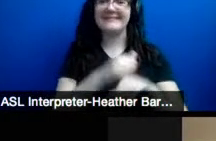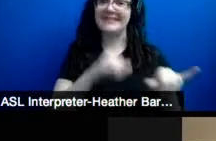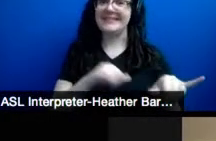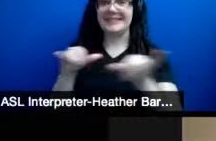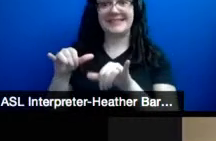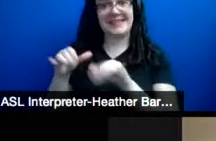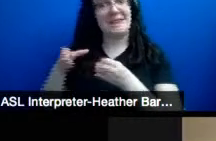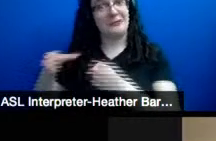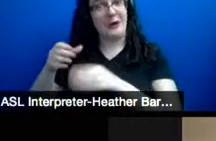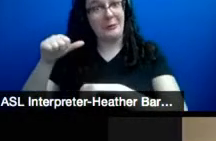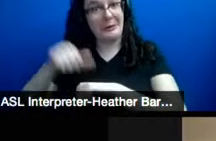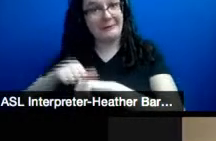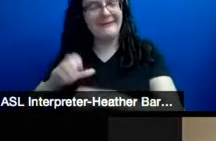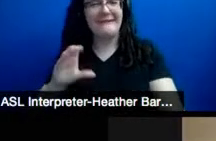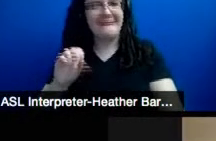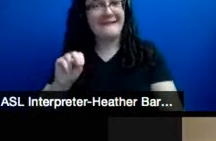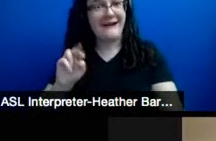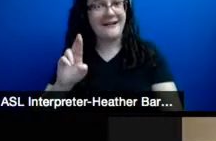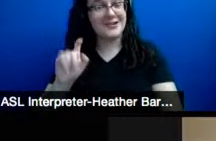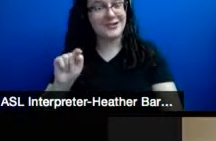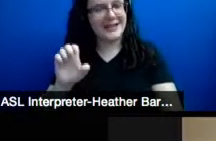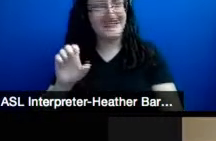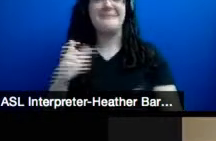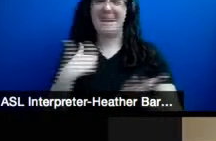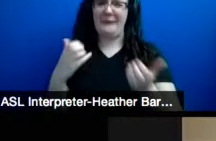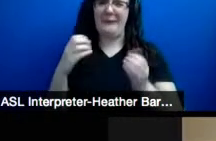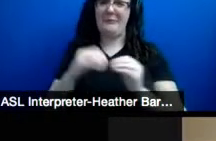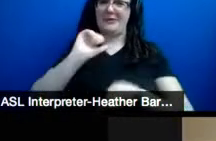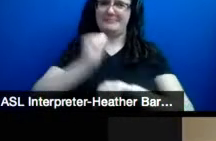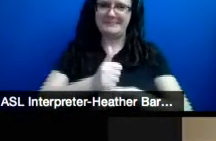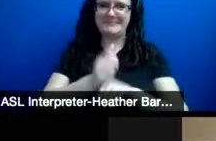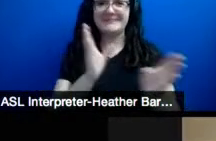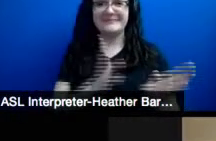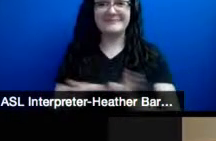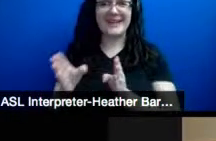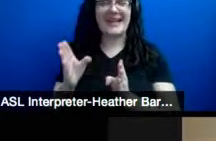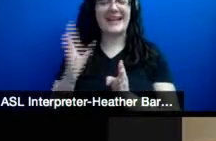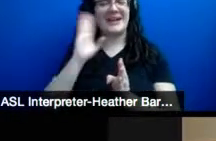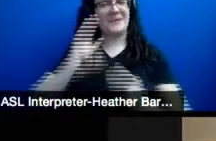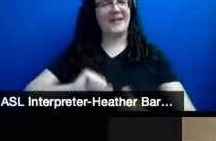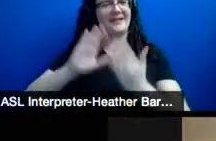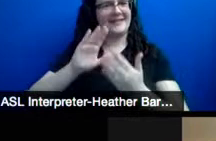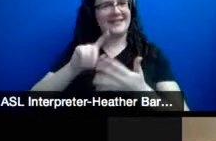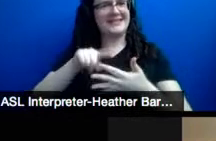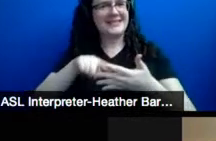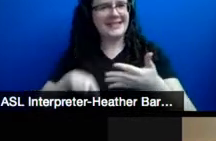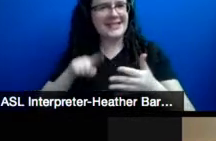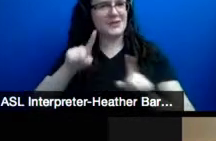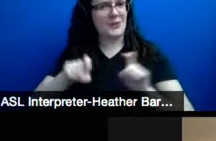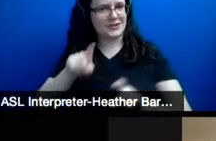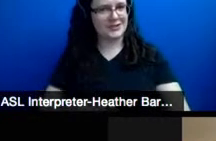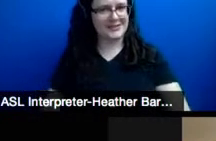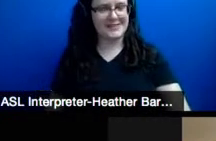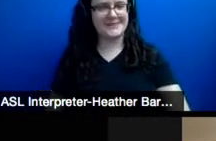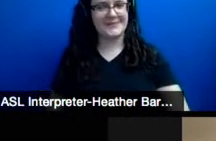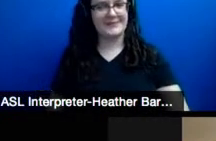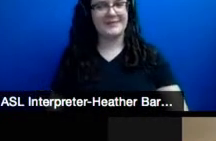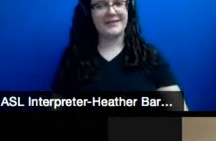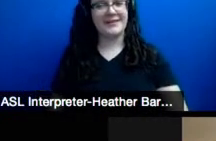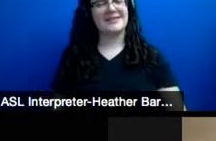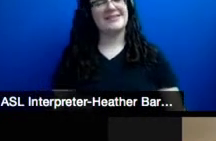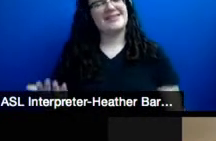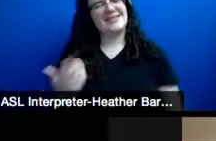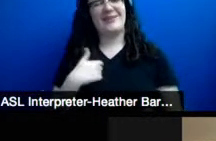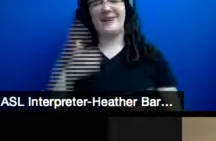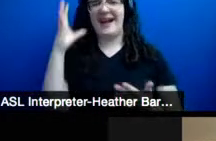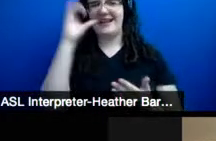plan that that will answer some of these questions. So I guess that would be